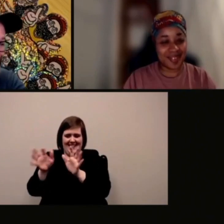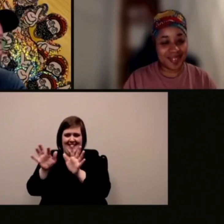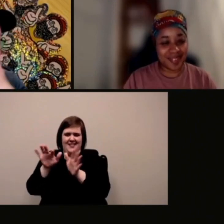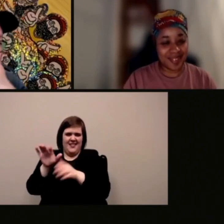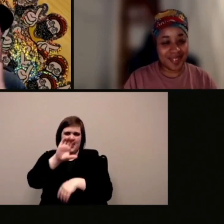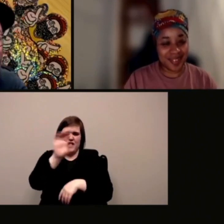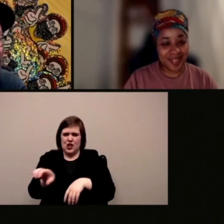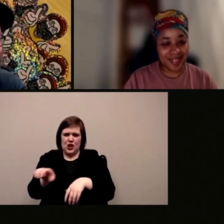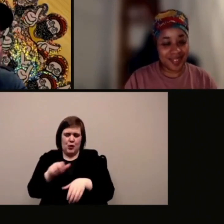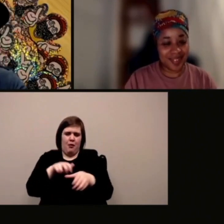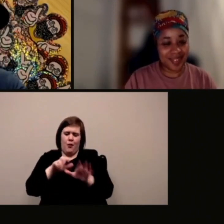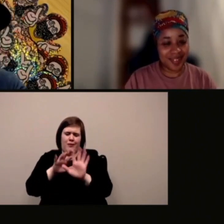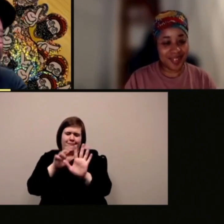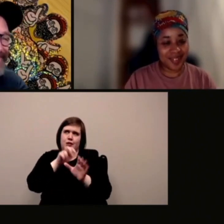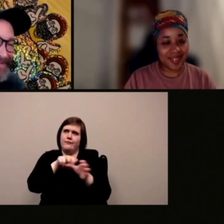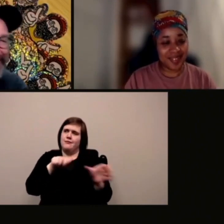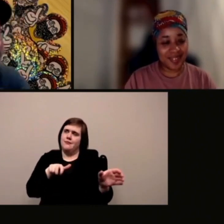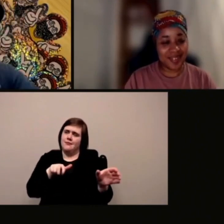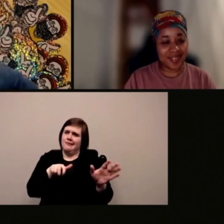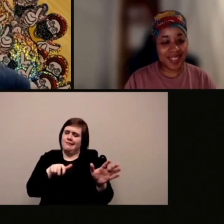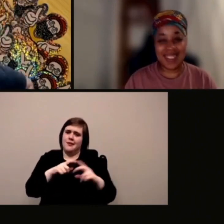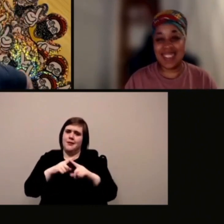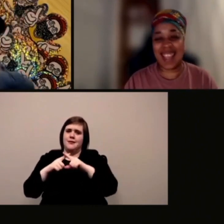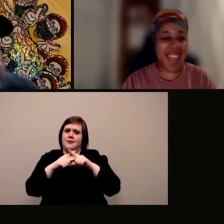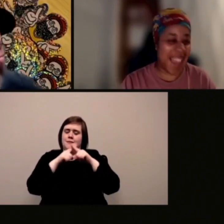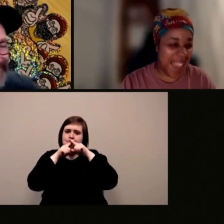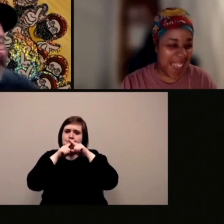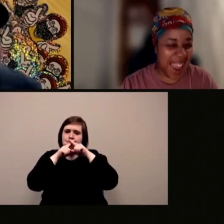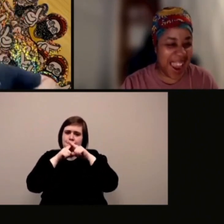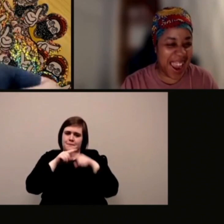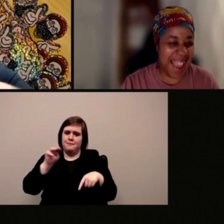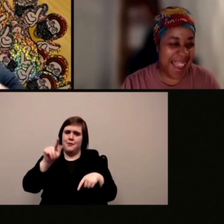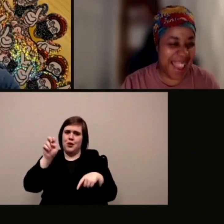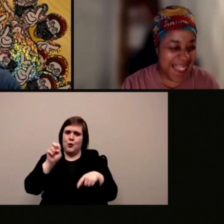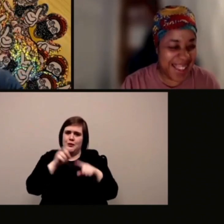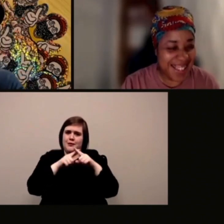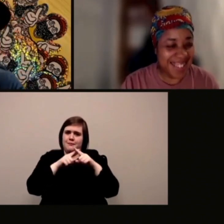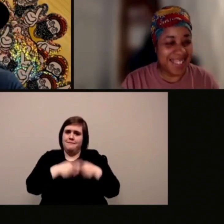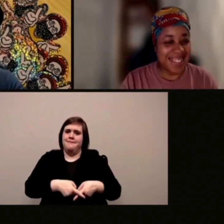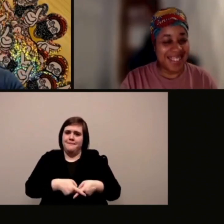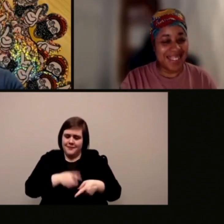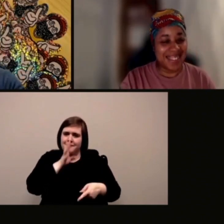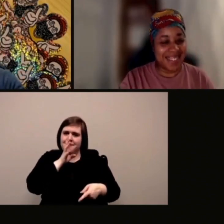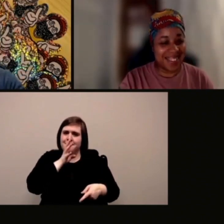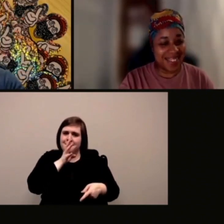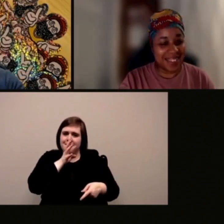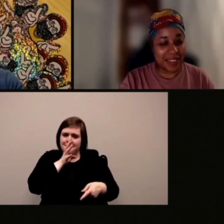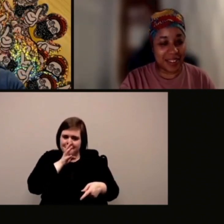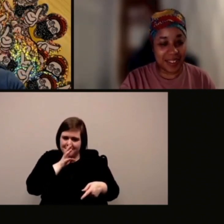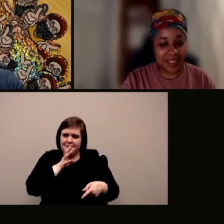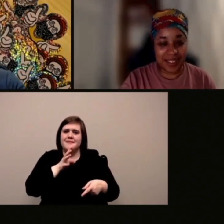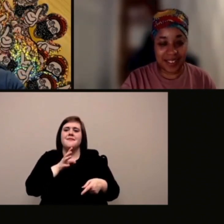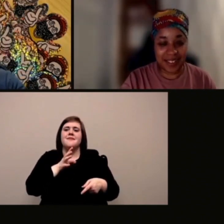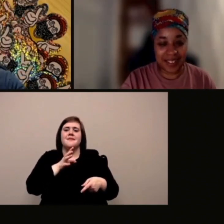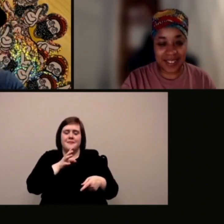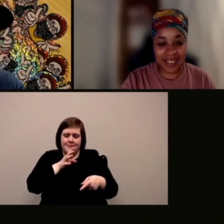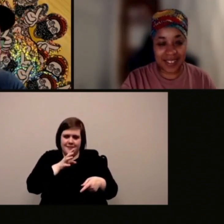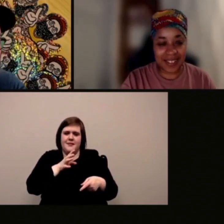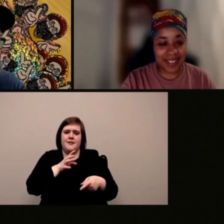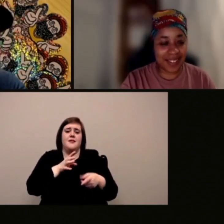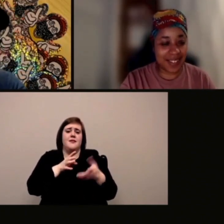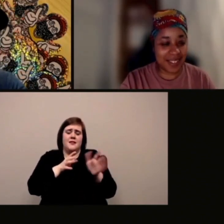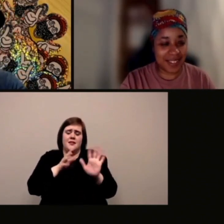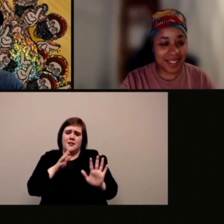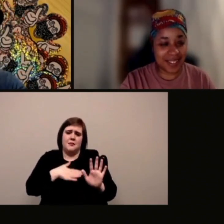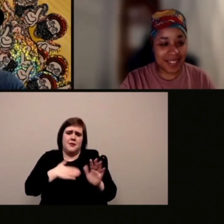Zoom. Off mute. Thank you. Come off mute and thank the audience. Feel free to drop